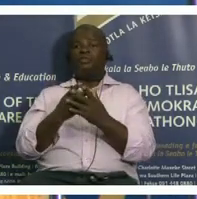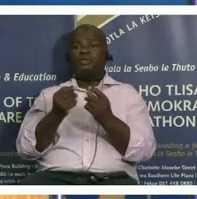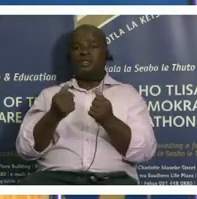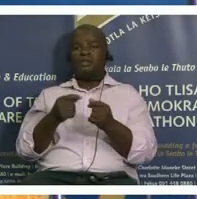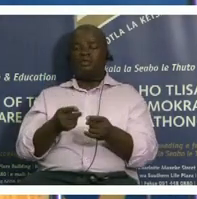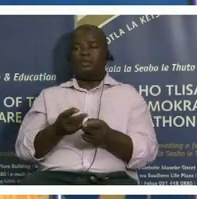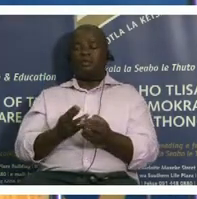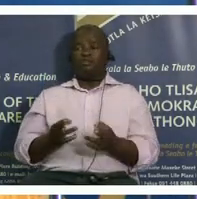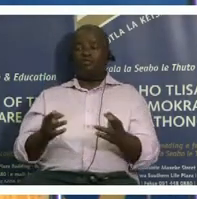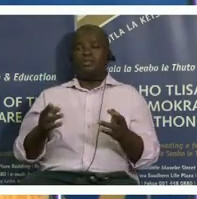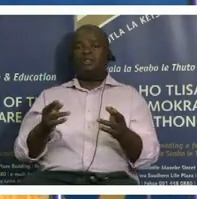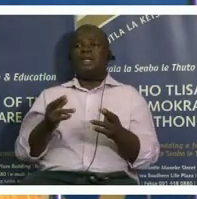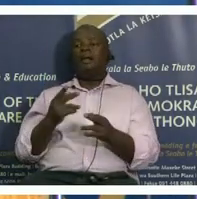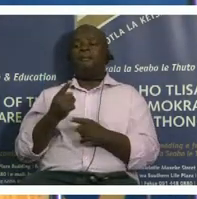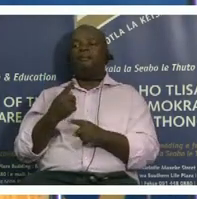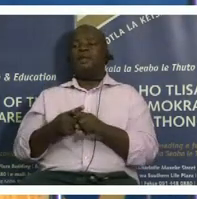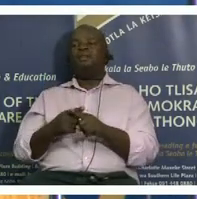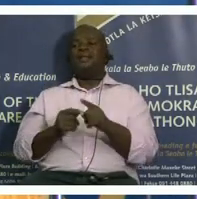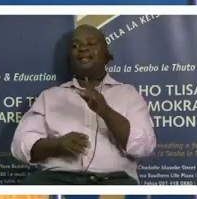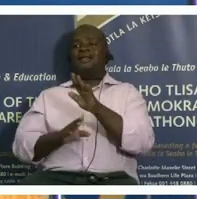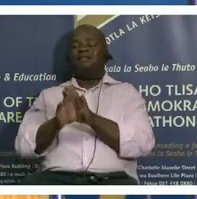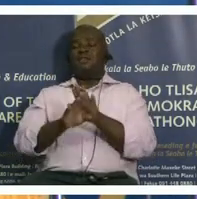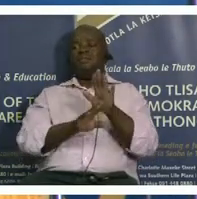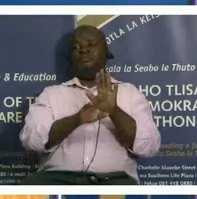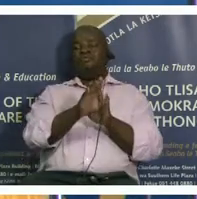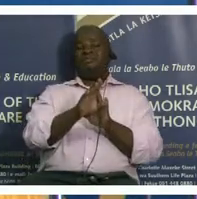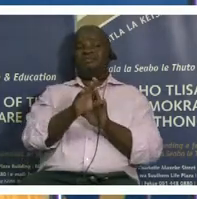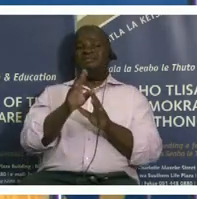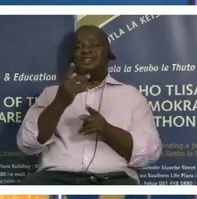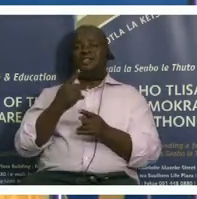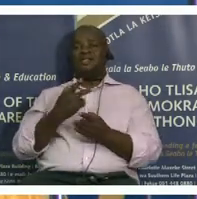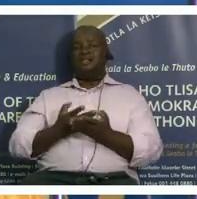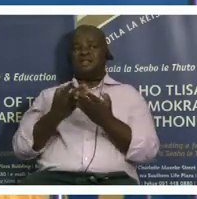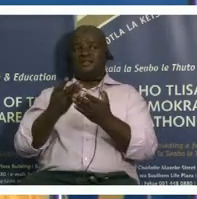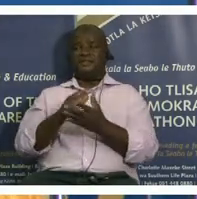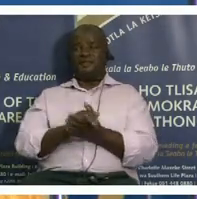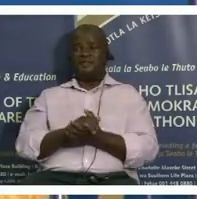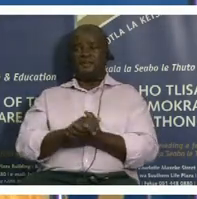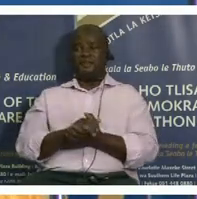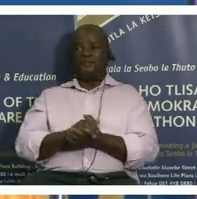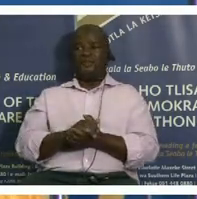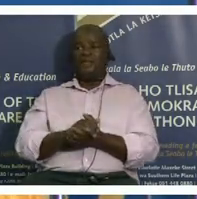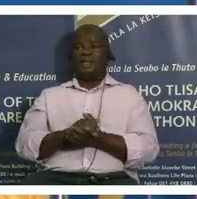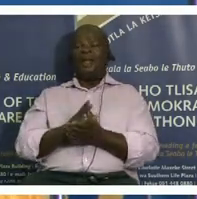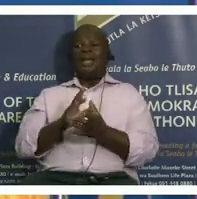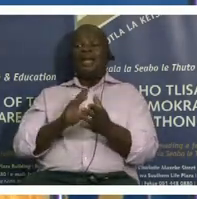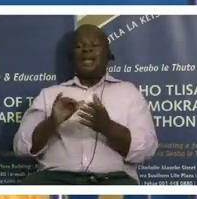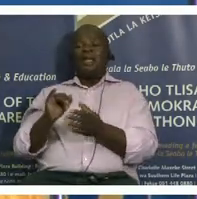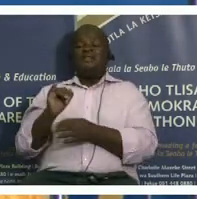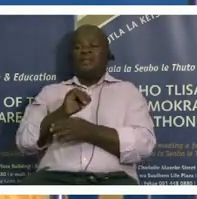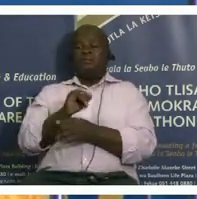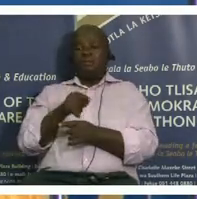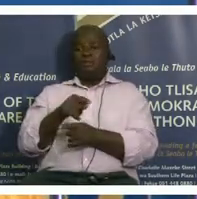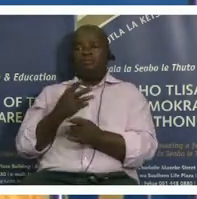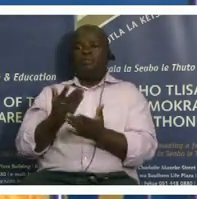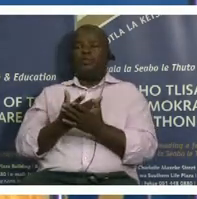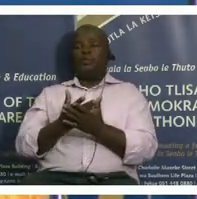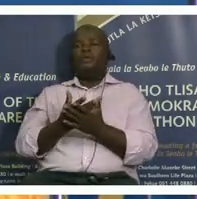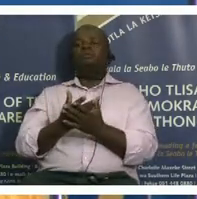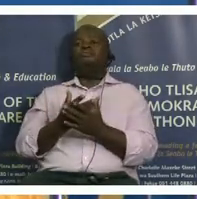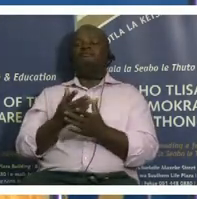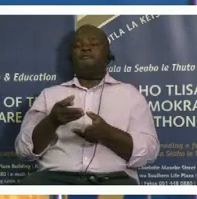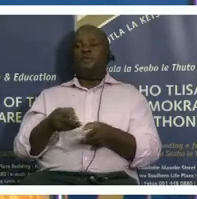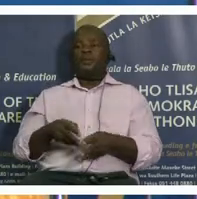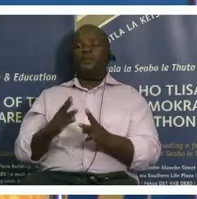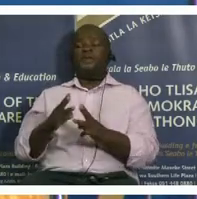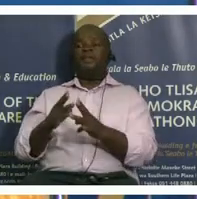resourcing solutions, and improve the efficiency of our service delivery. Our investment in the road